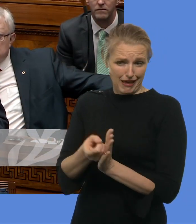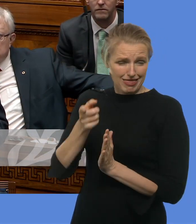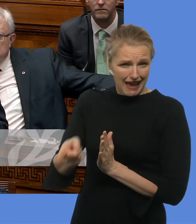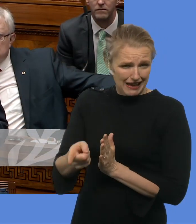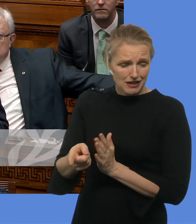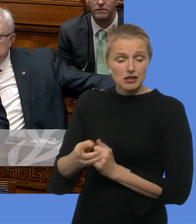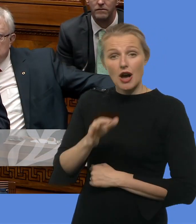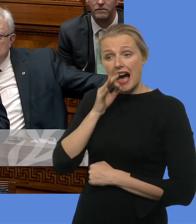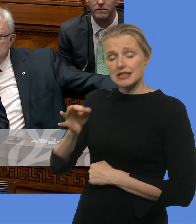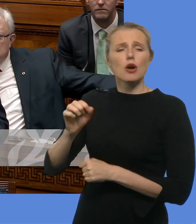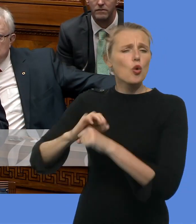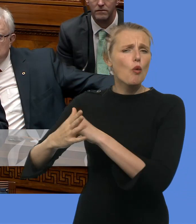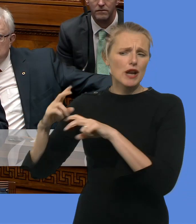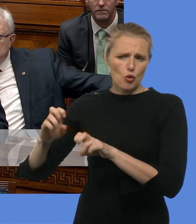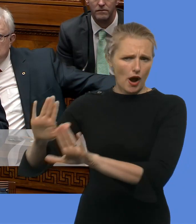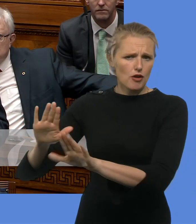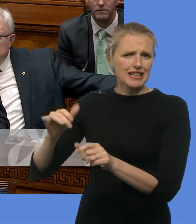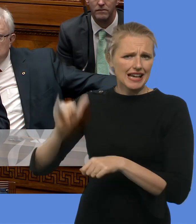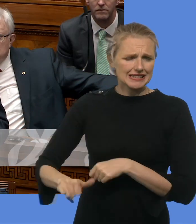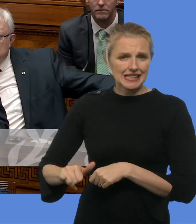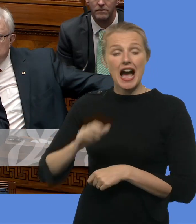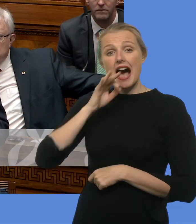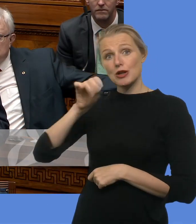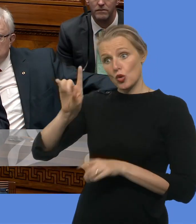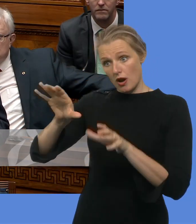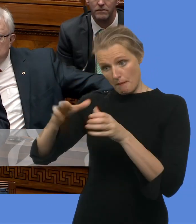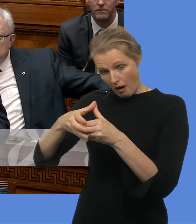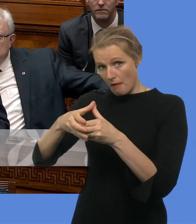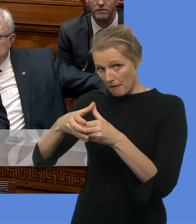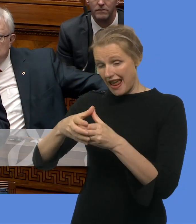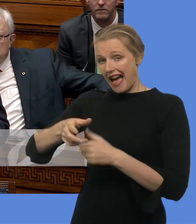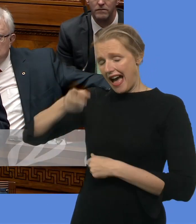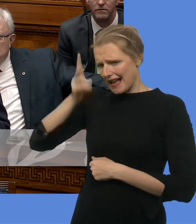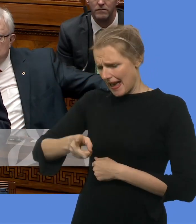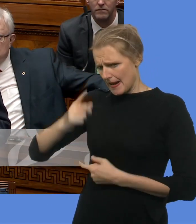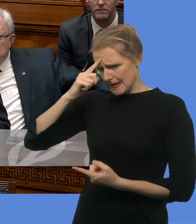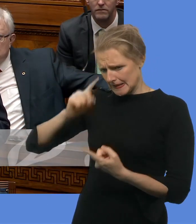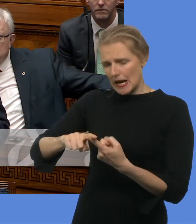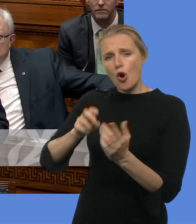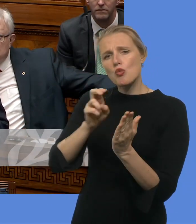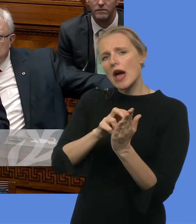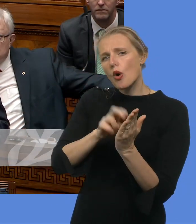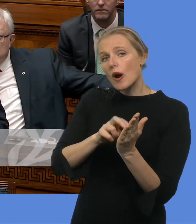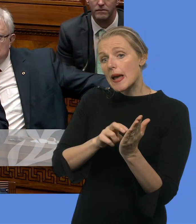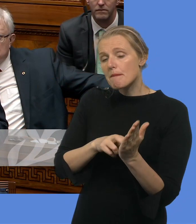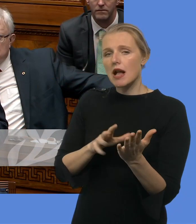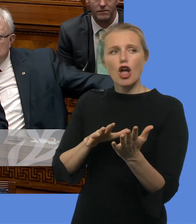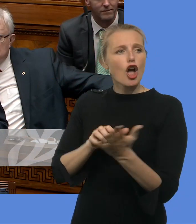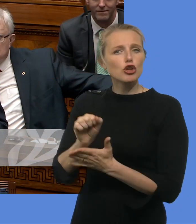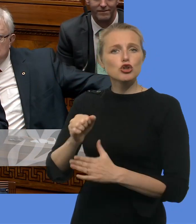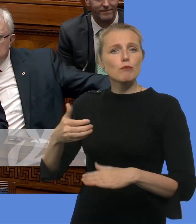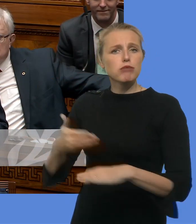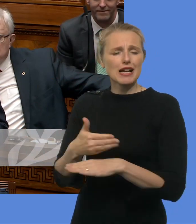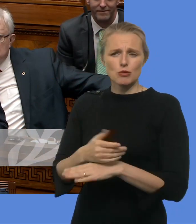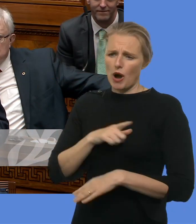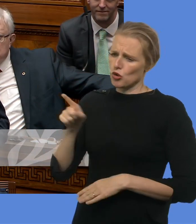department revisits and re-examines how its culture and practice of record keeping, given it marked its own homework in